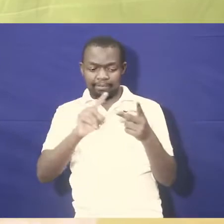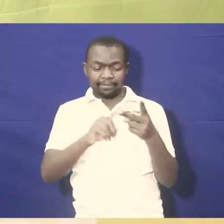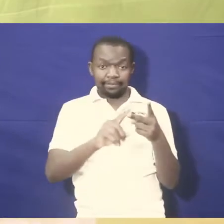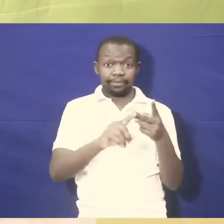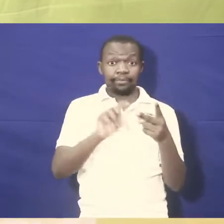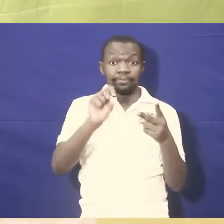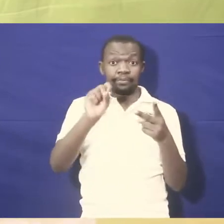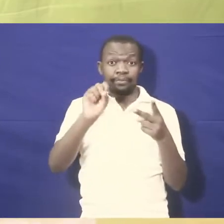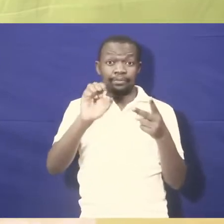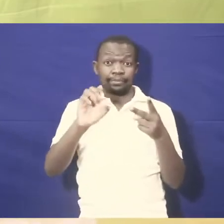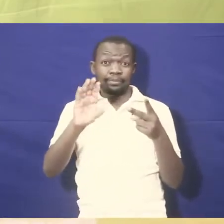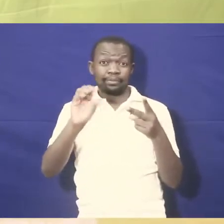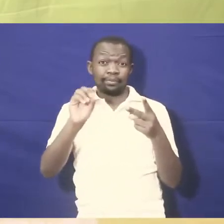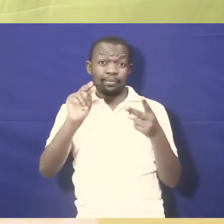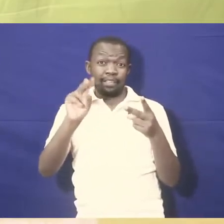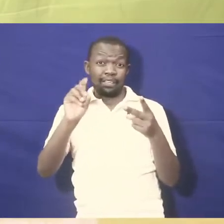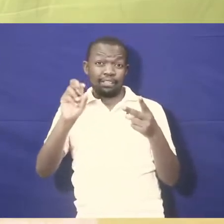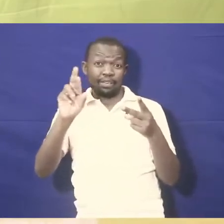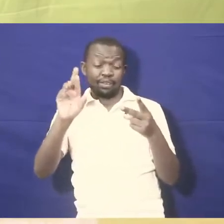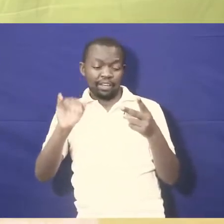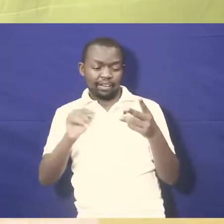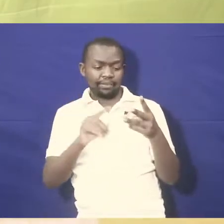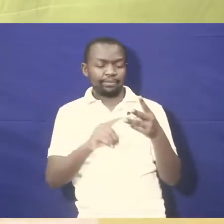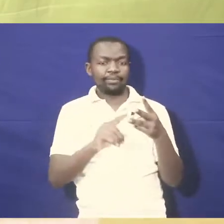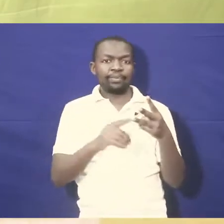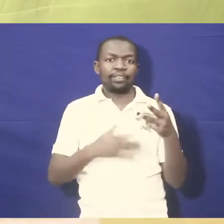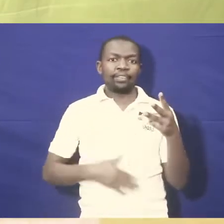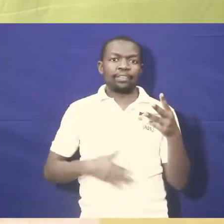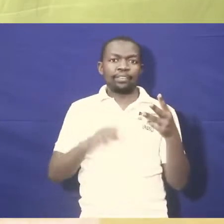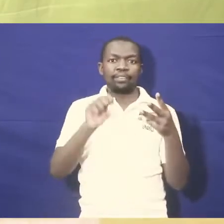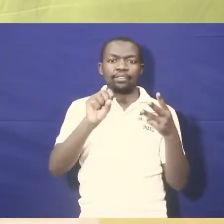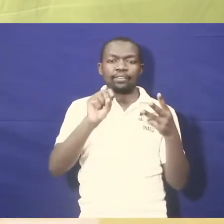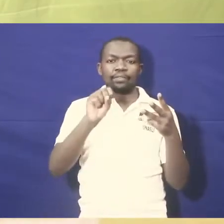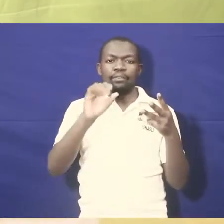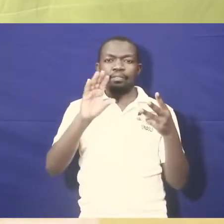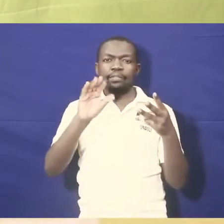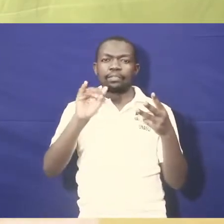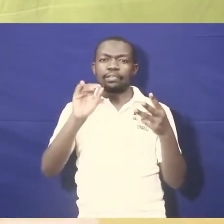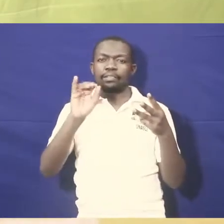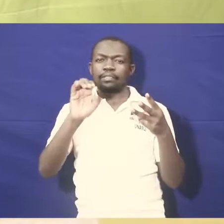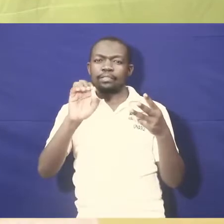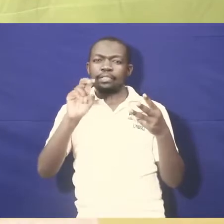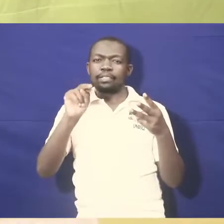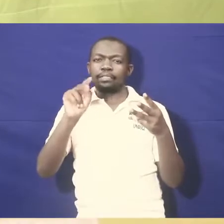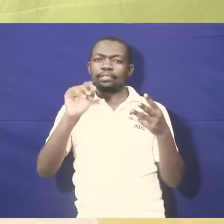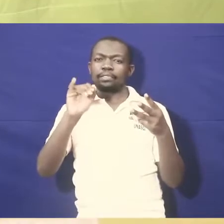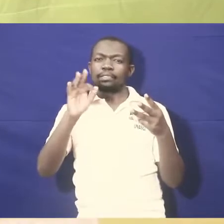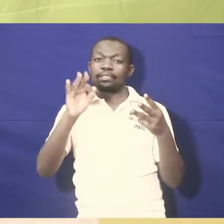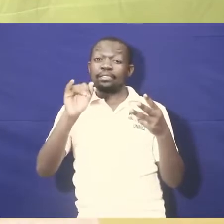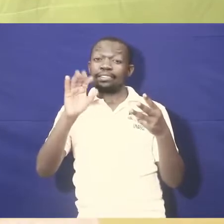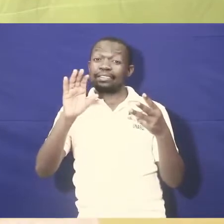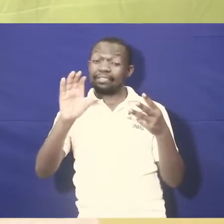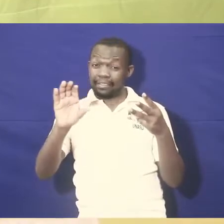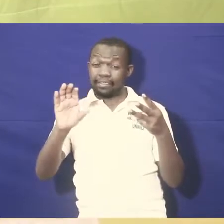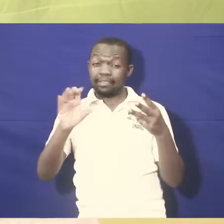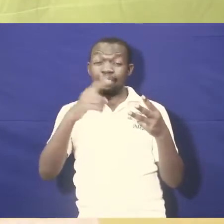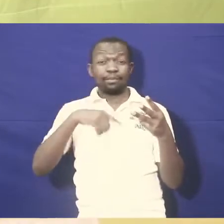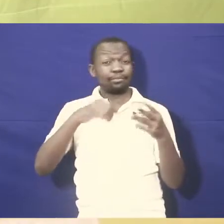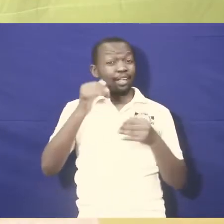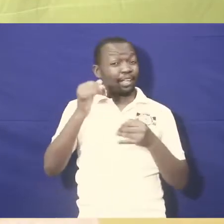secondary, and scientific sources of history. We are ending our